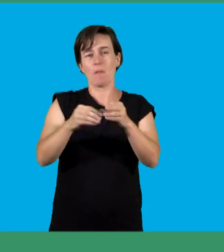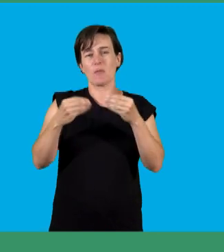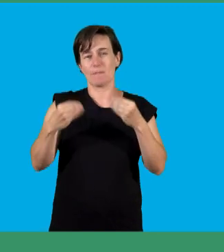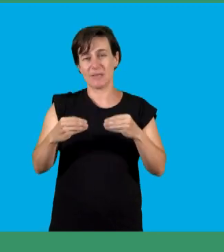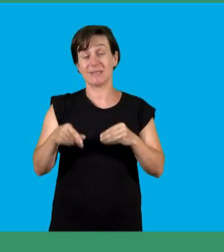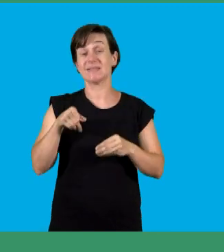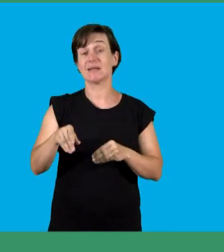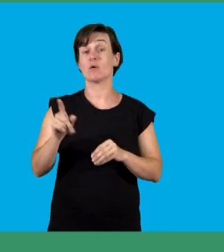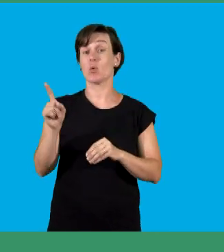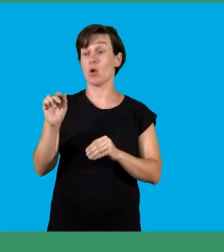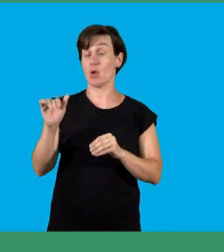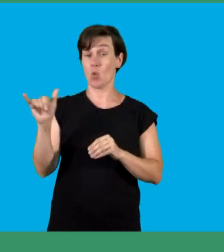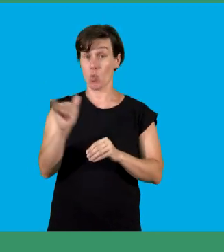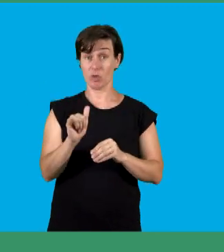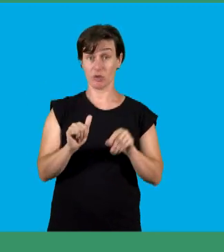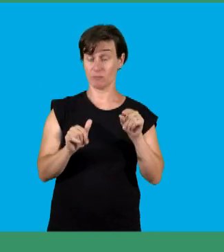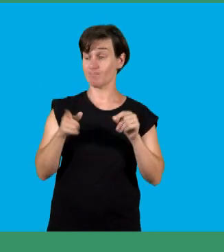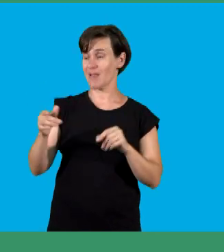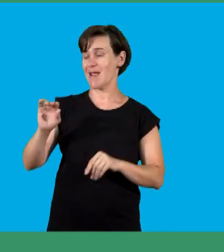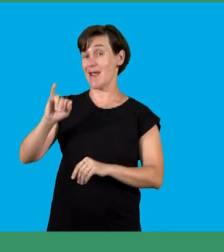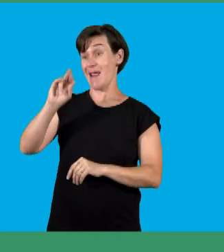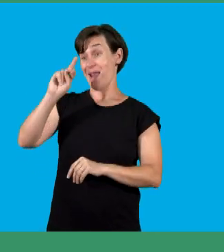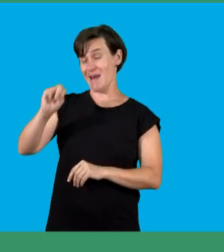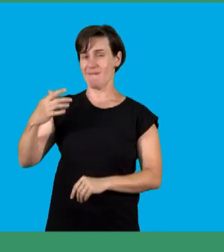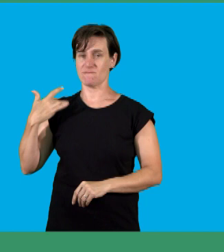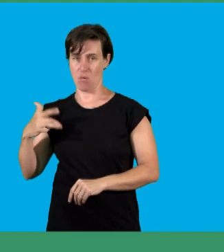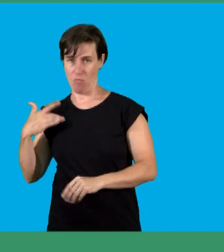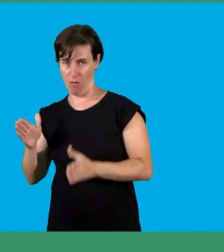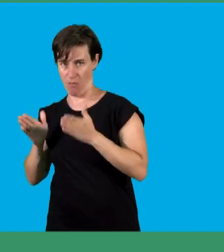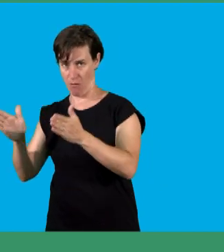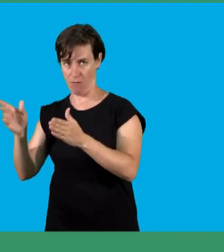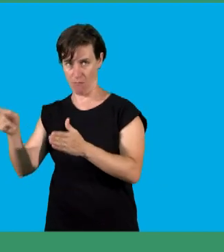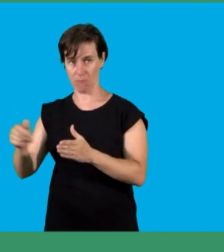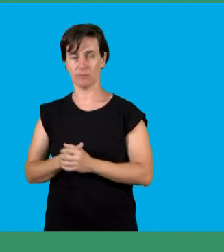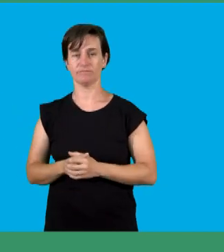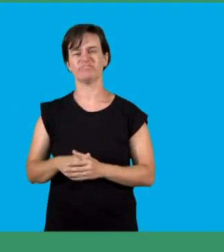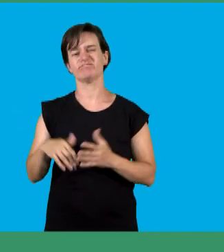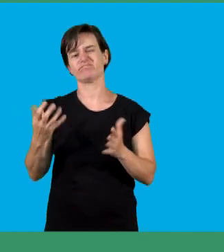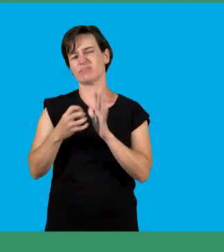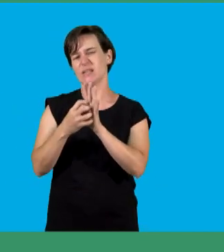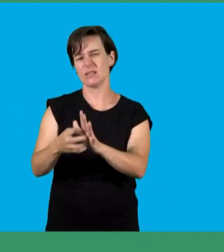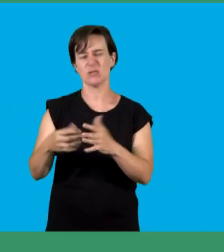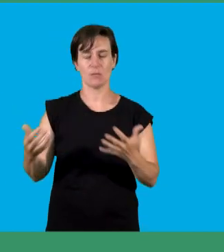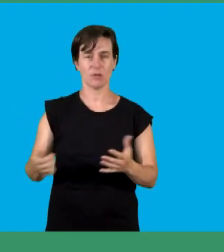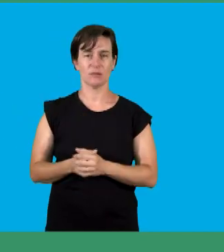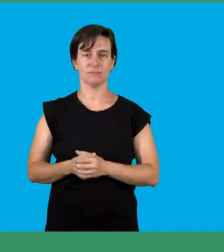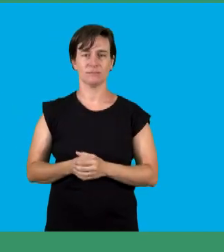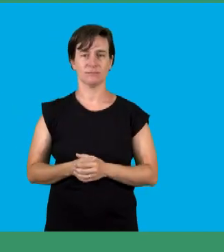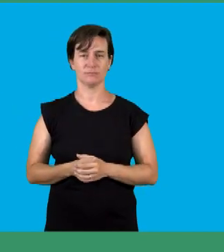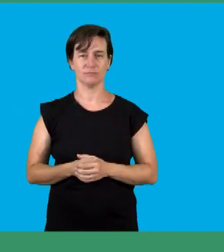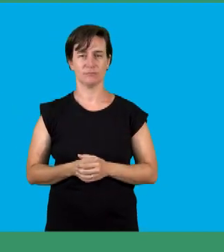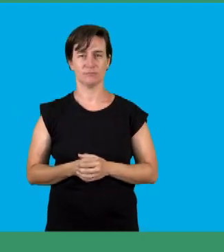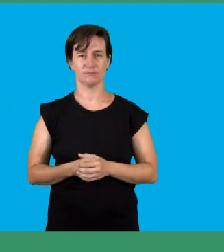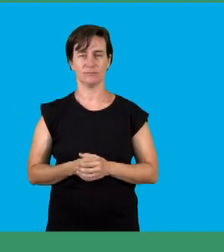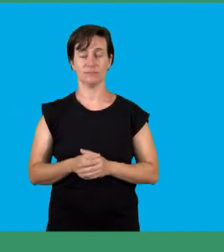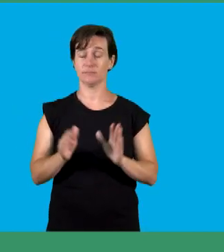of businesses in the informal sector. In our informal sector, before we